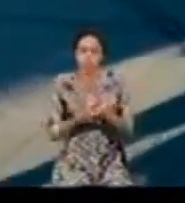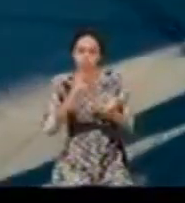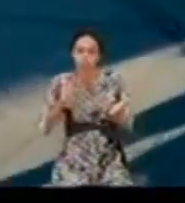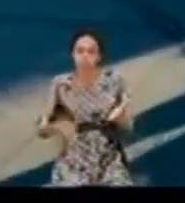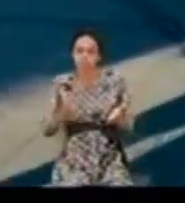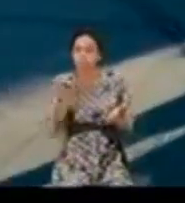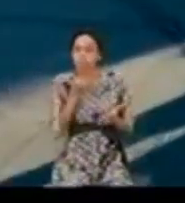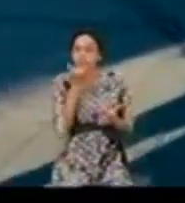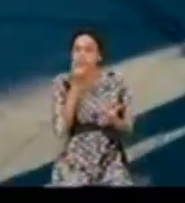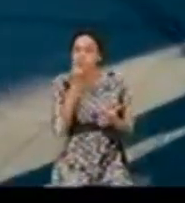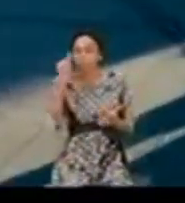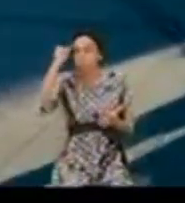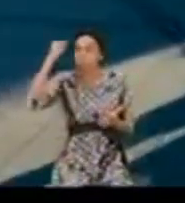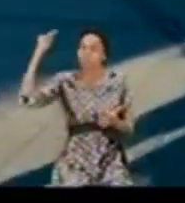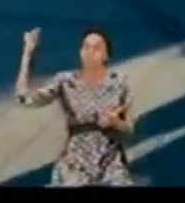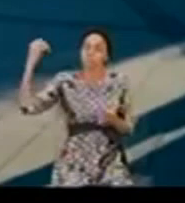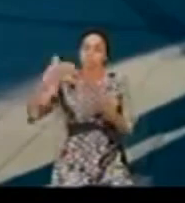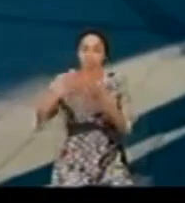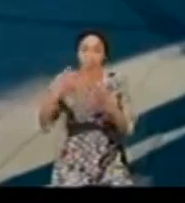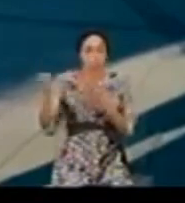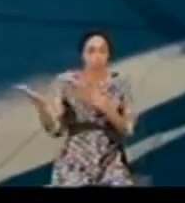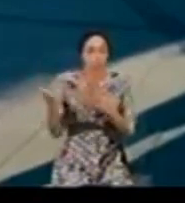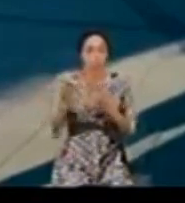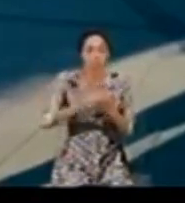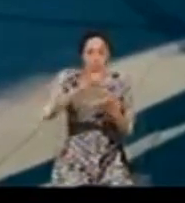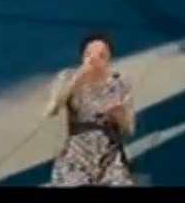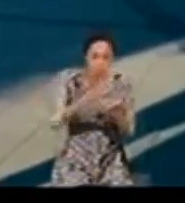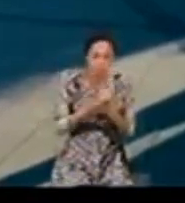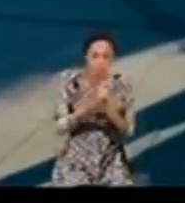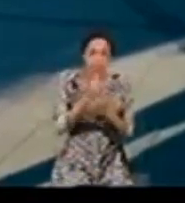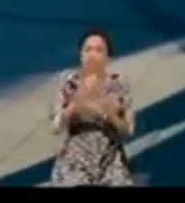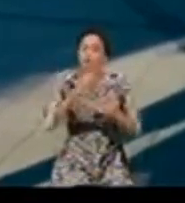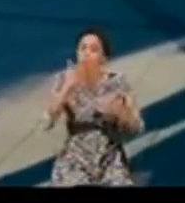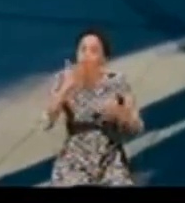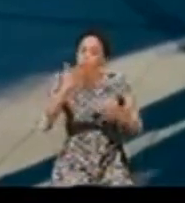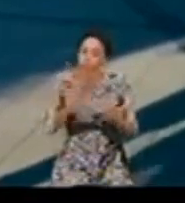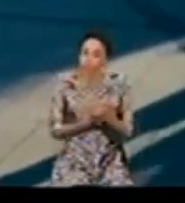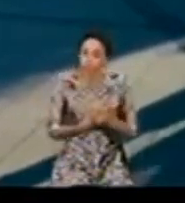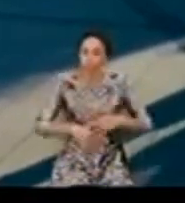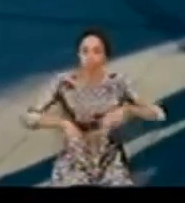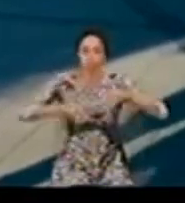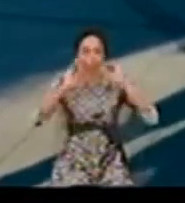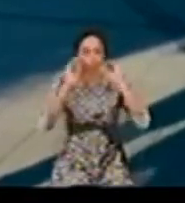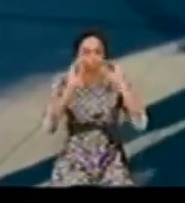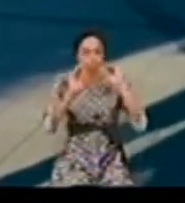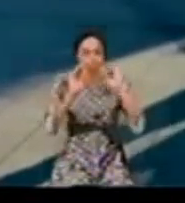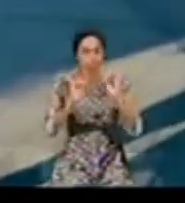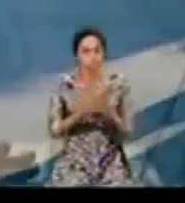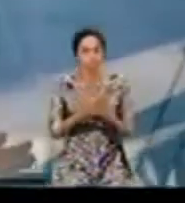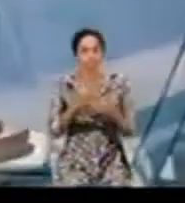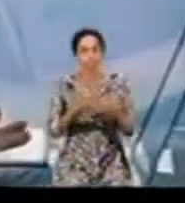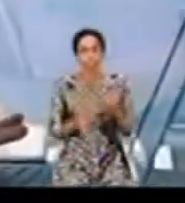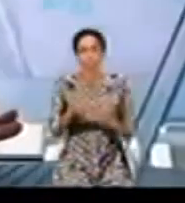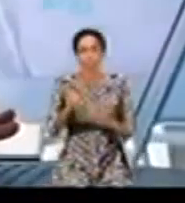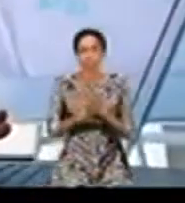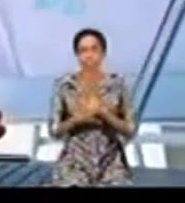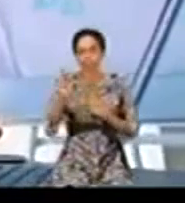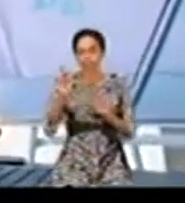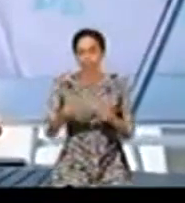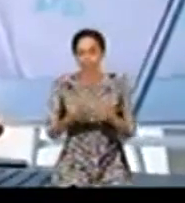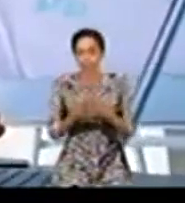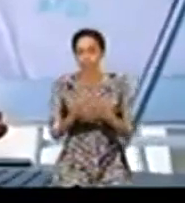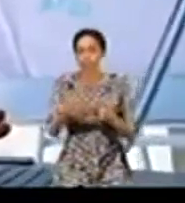in sound doctrine. A repentant person doesn't tempt the Lord. A repentant person will not come and